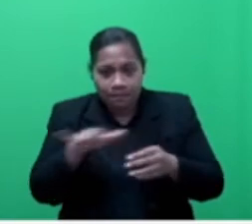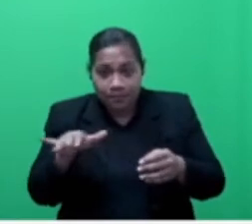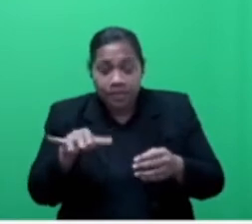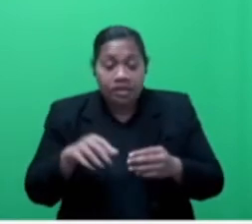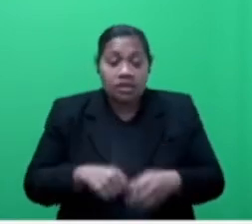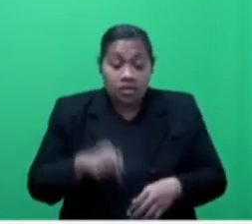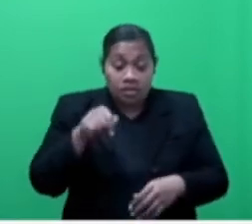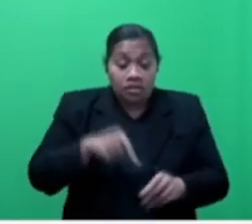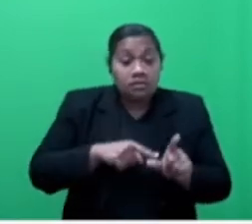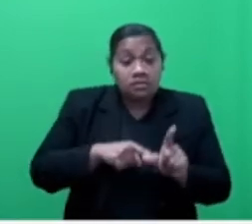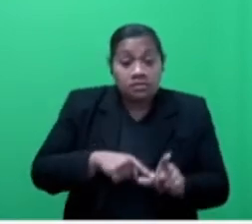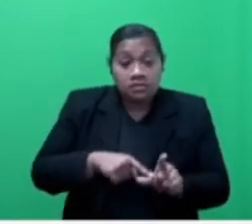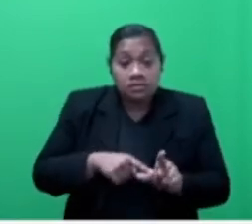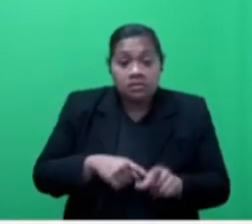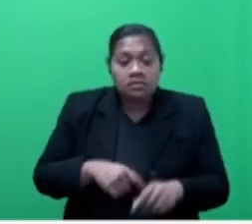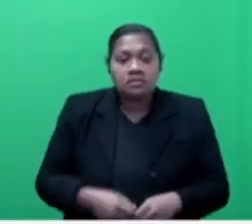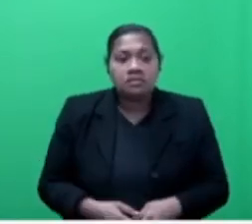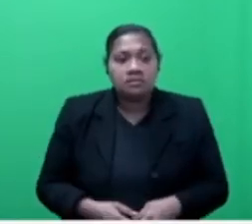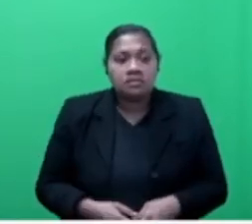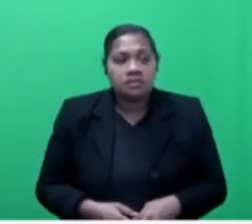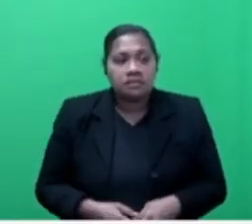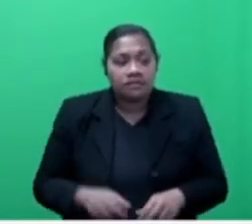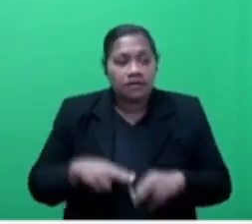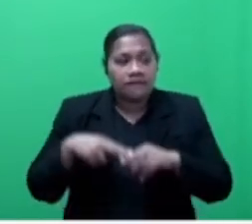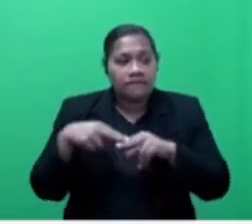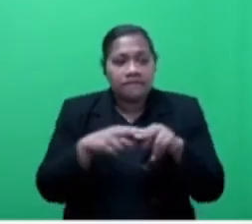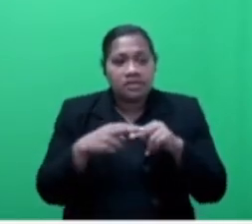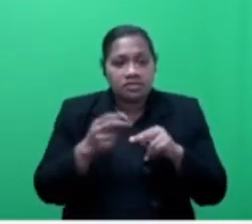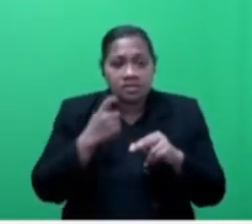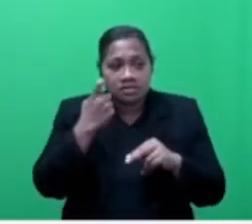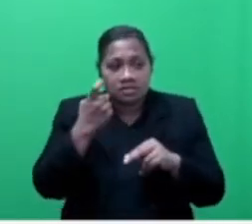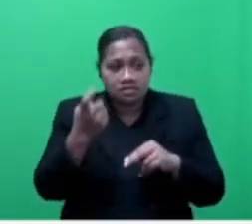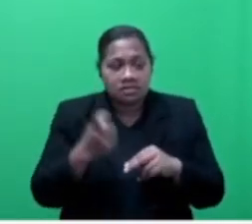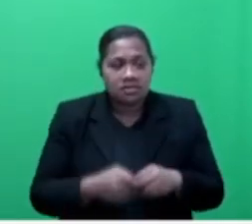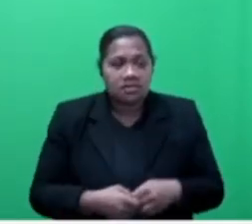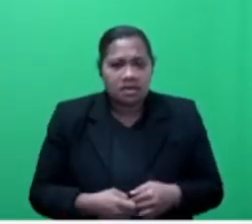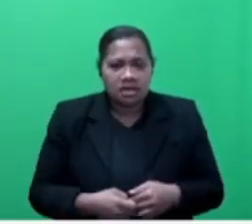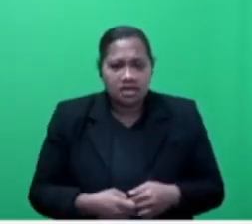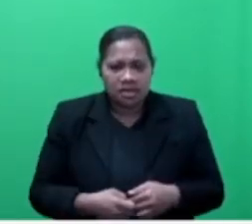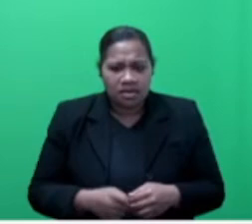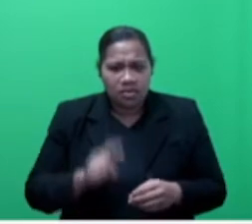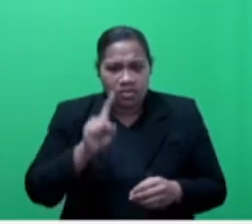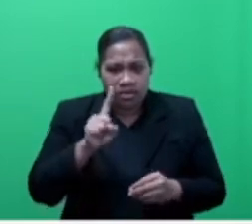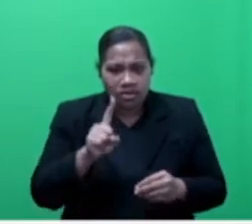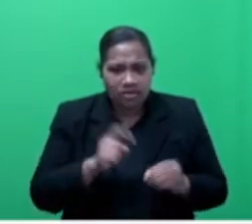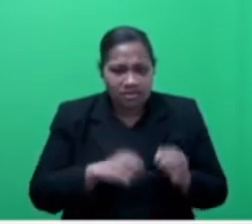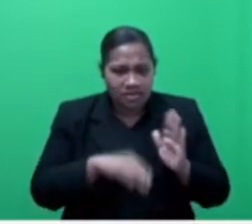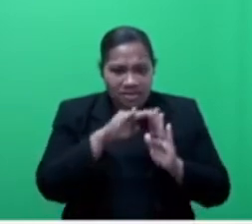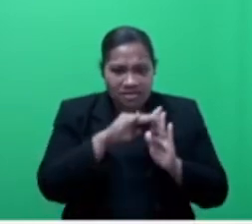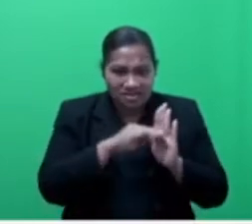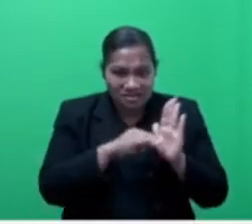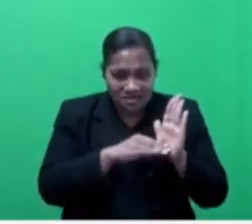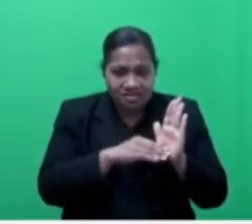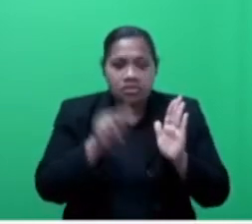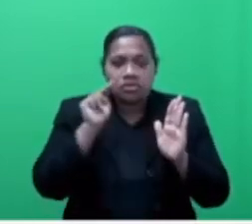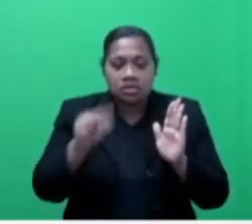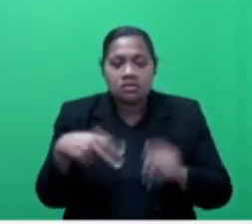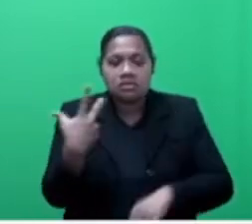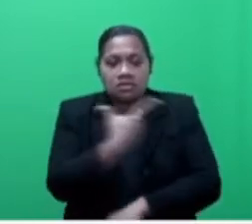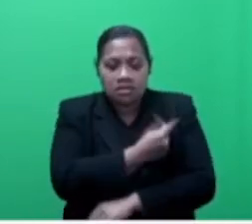this FijiCare micro bundle insurance scheme was you have to be vaccinated. And I'm proud to say that most of our social